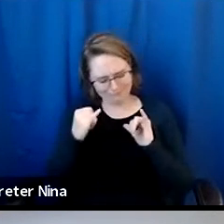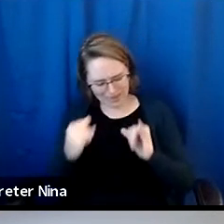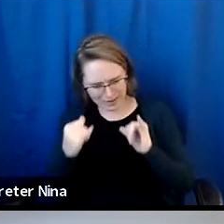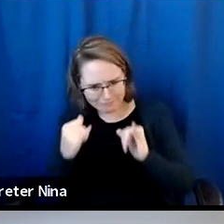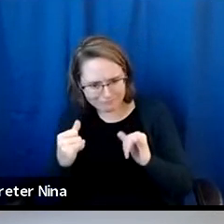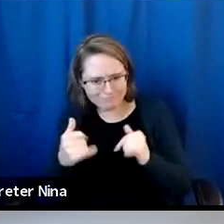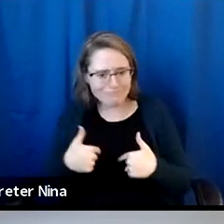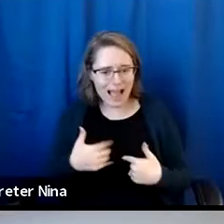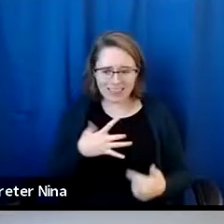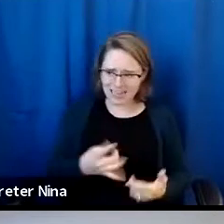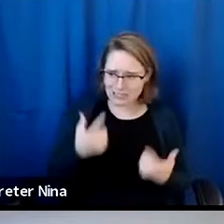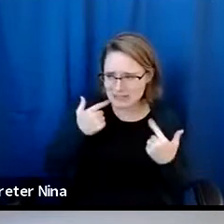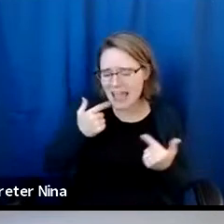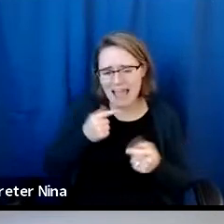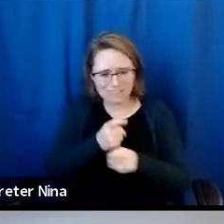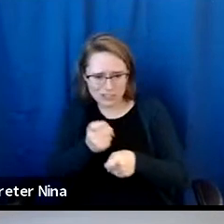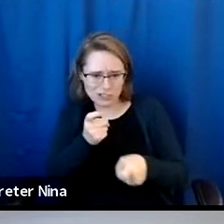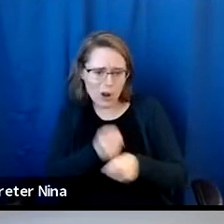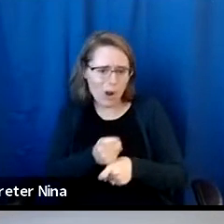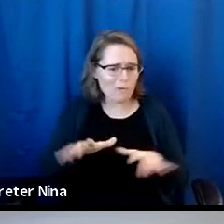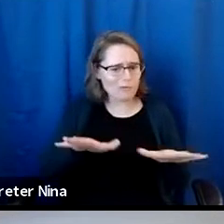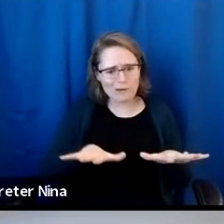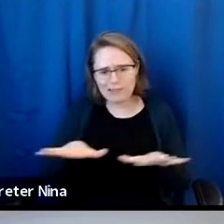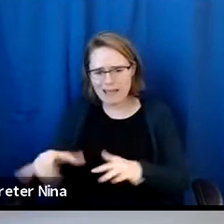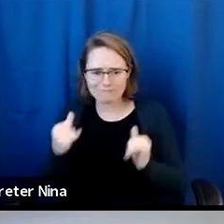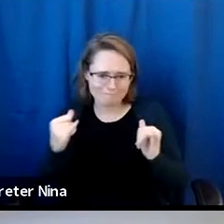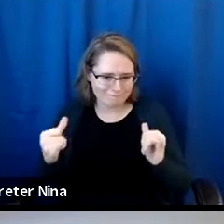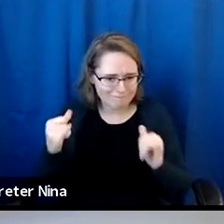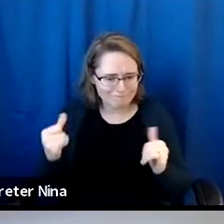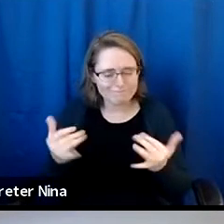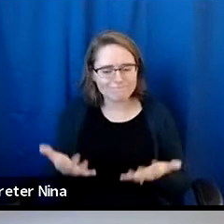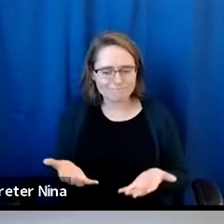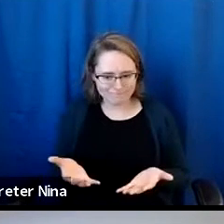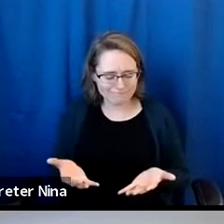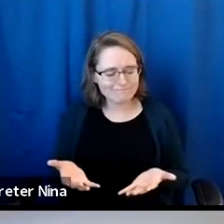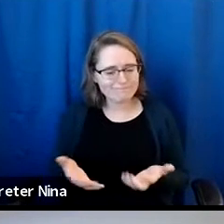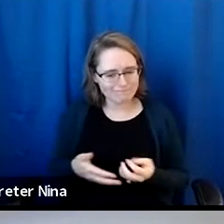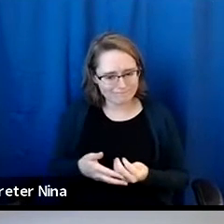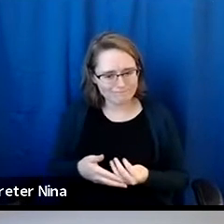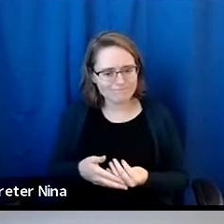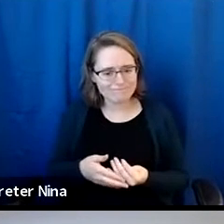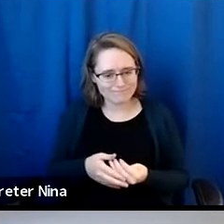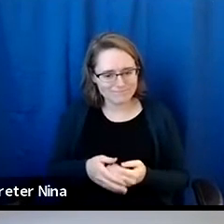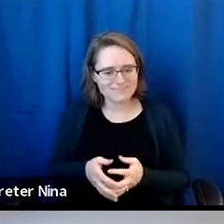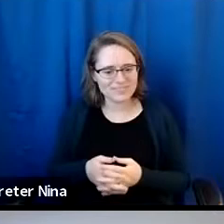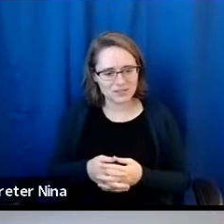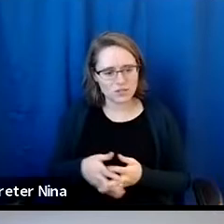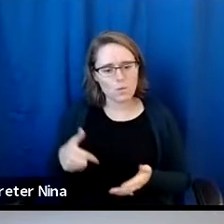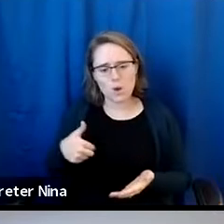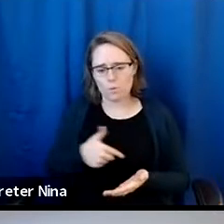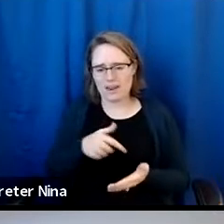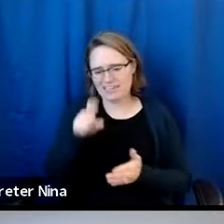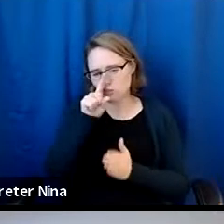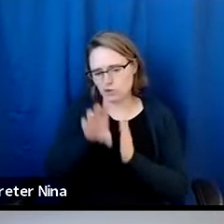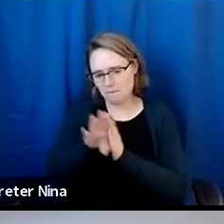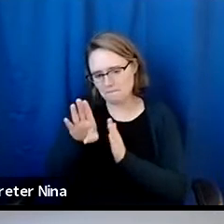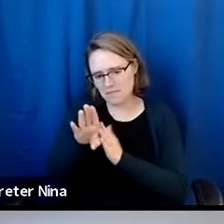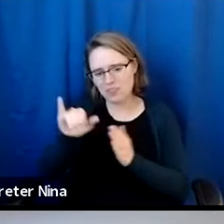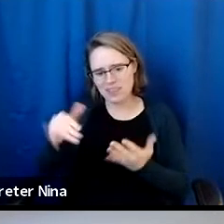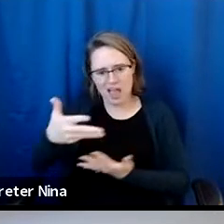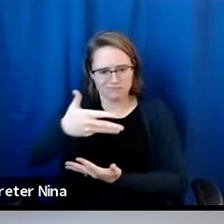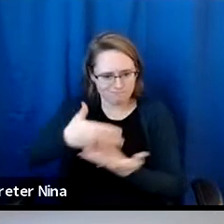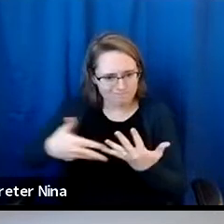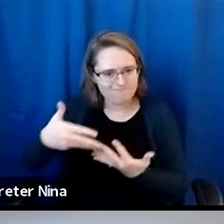like to laugh and joke and kick back just like everyone else. And so, we need to build that